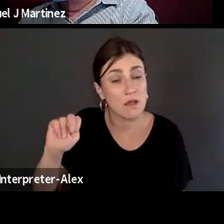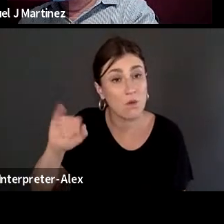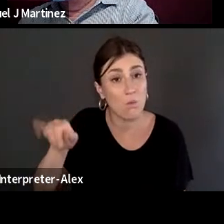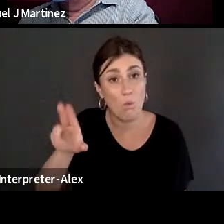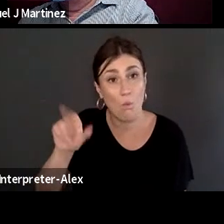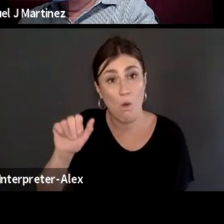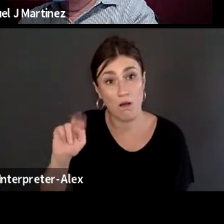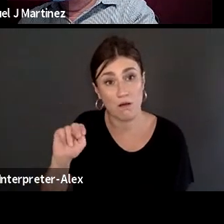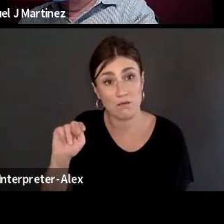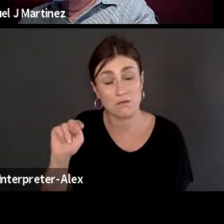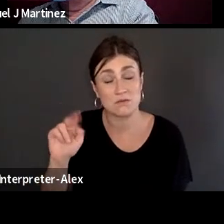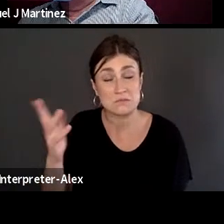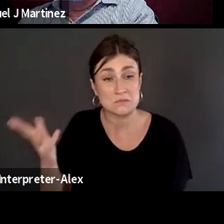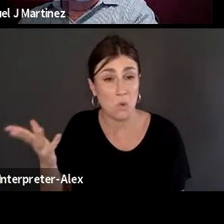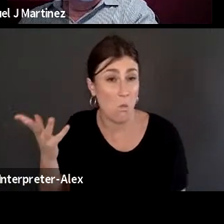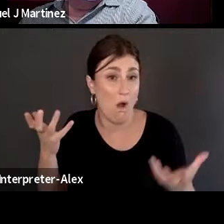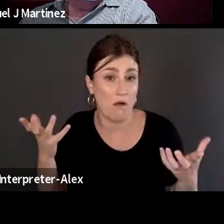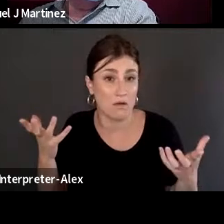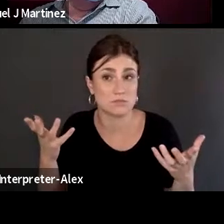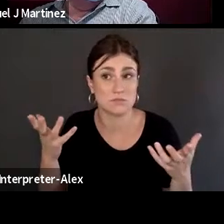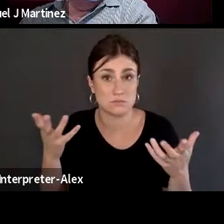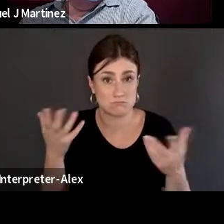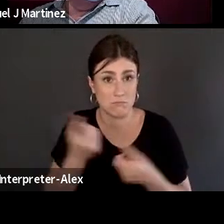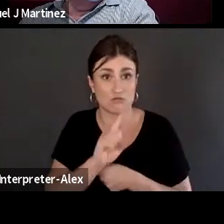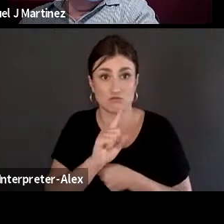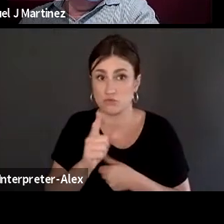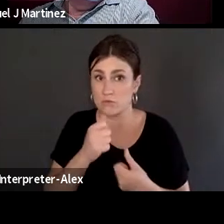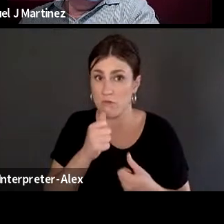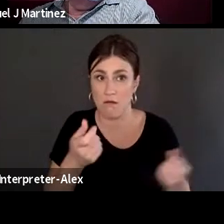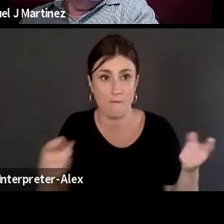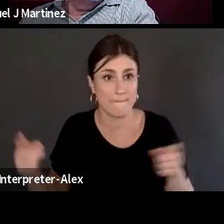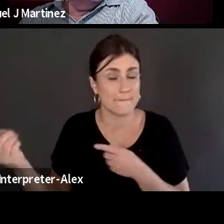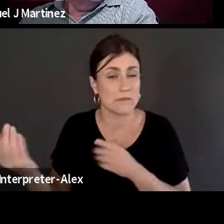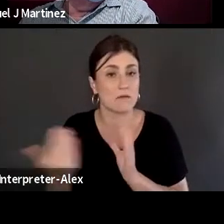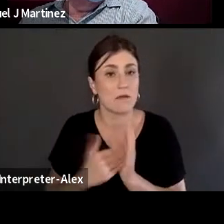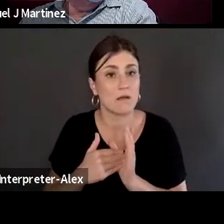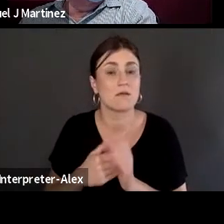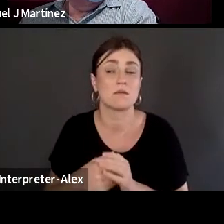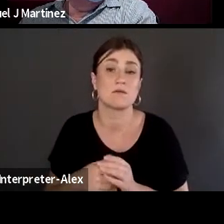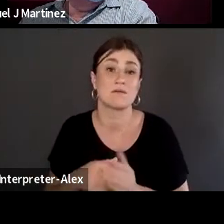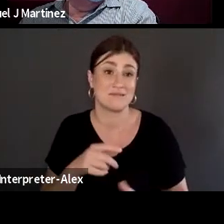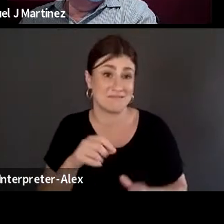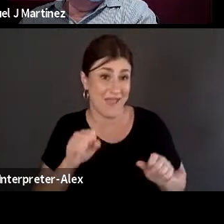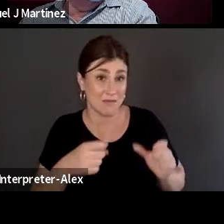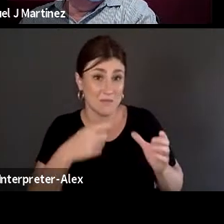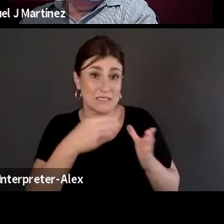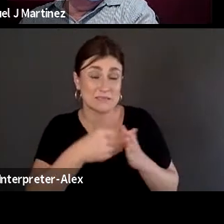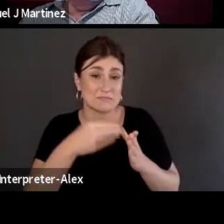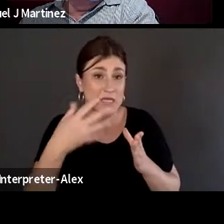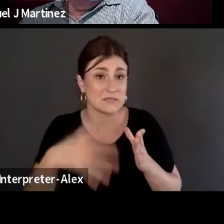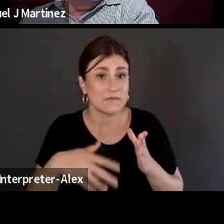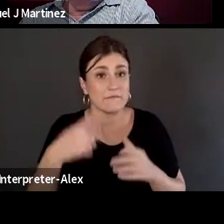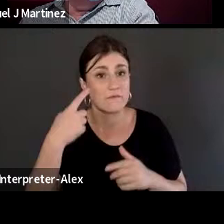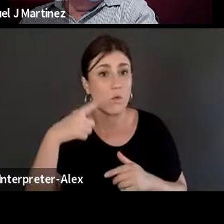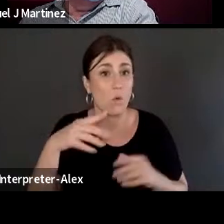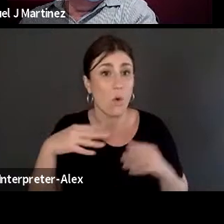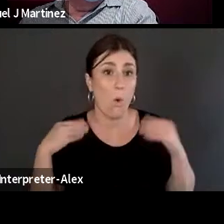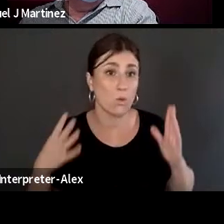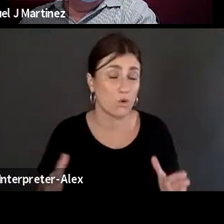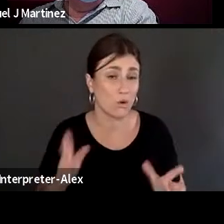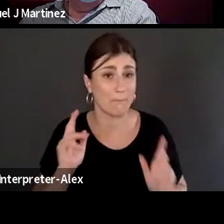an expense on the owner, which, you know, open property and people just thought it was a dump and it got carried